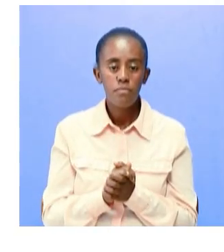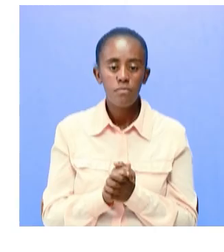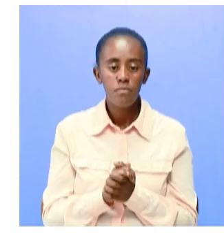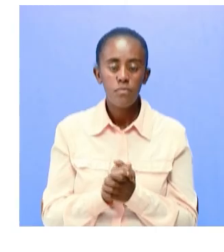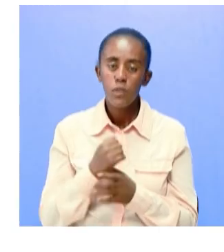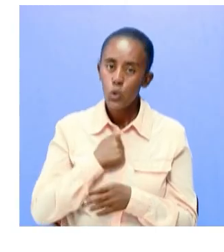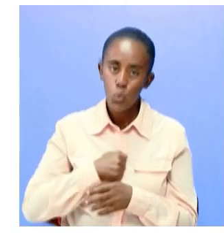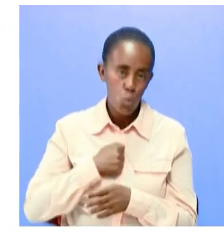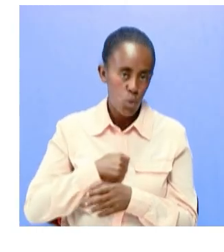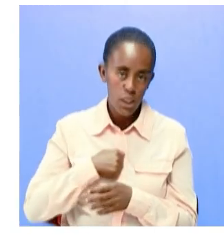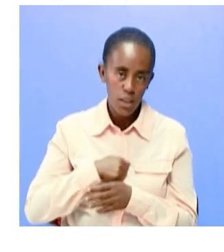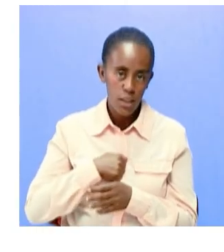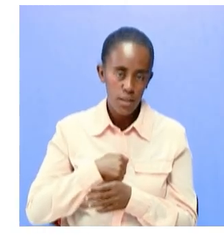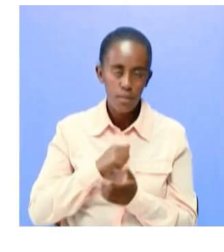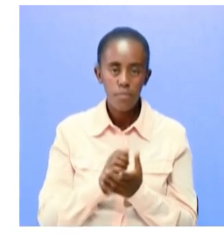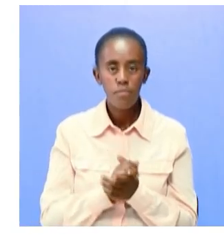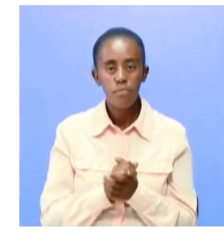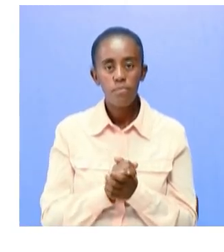Sorry.